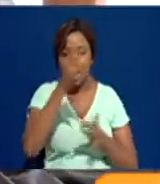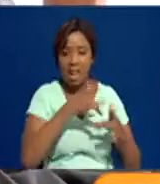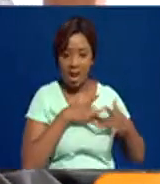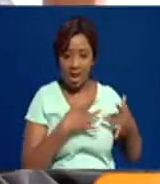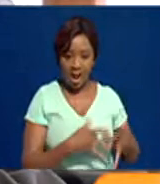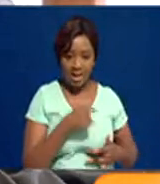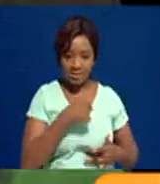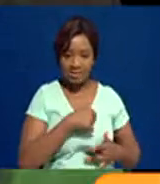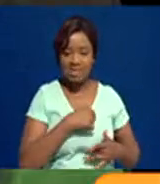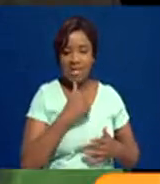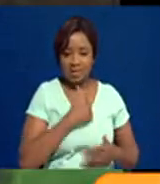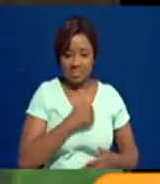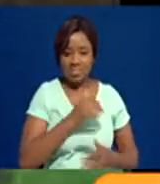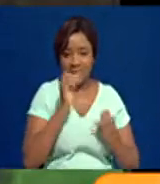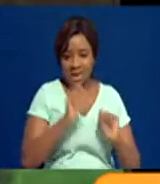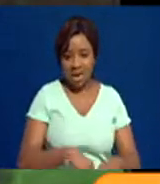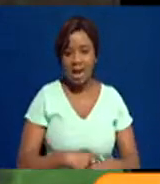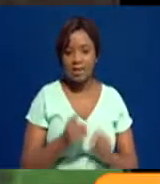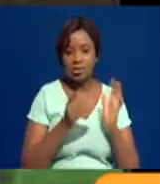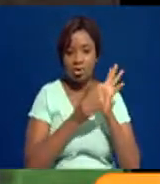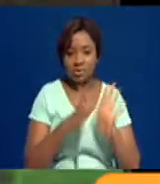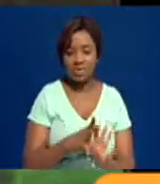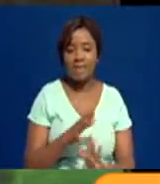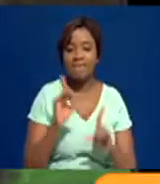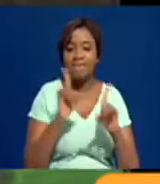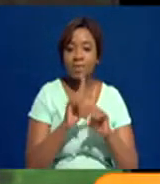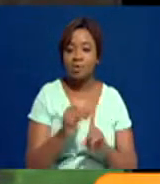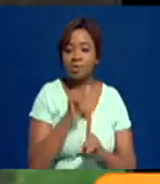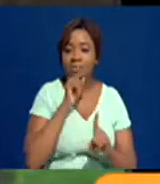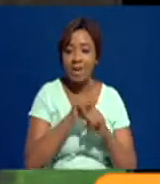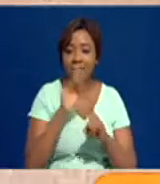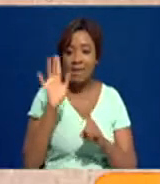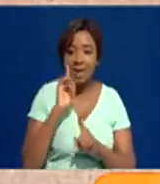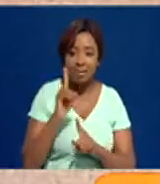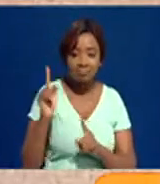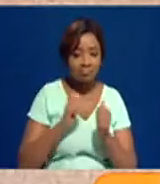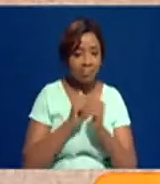among the best KCPE candidates in 2019 after he